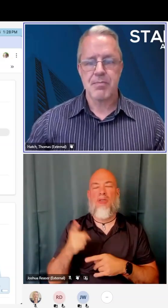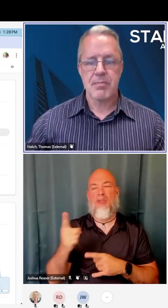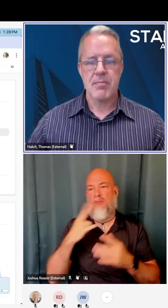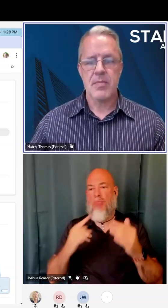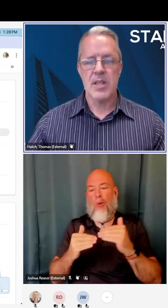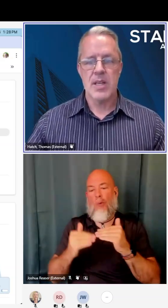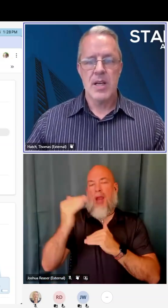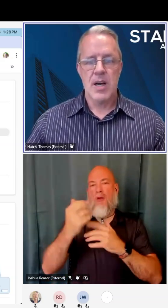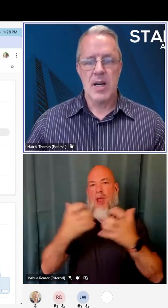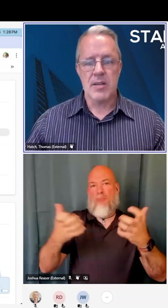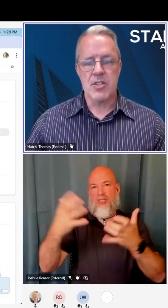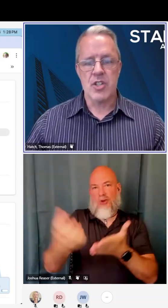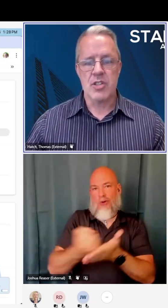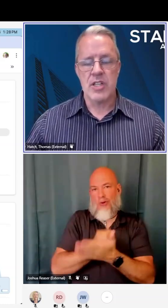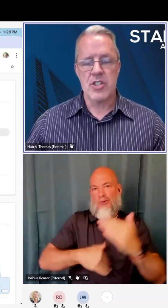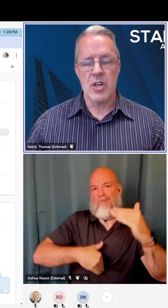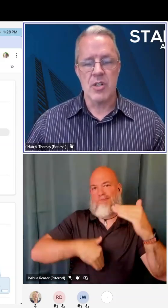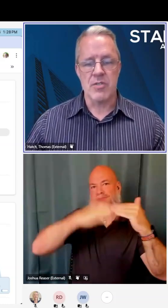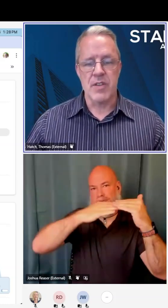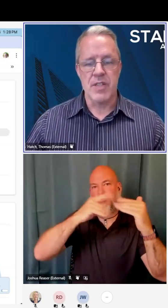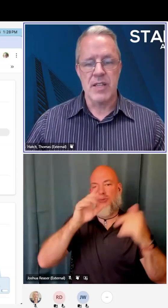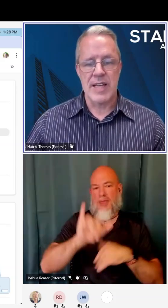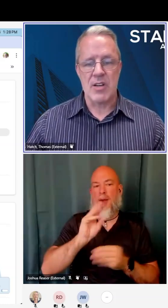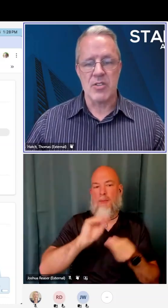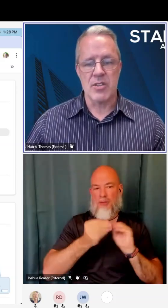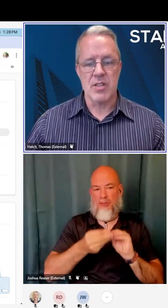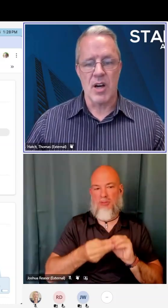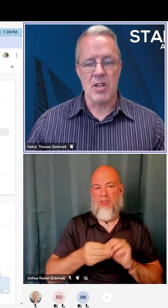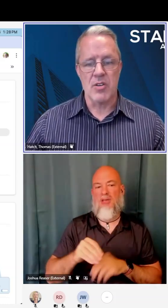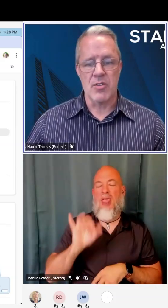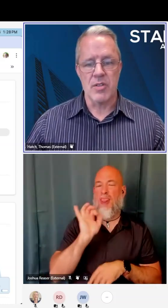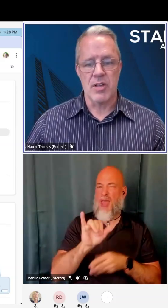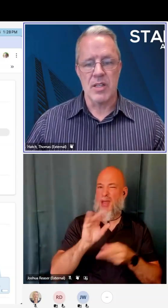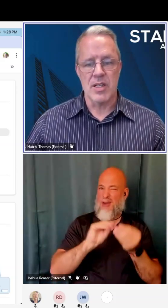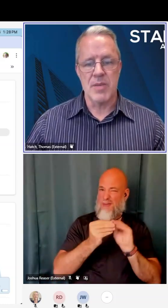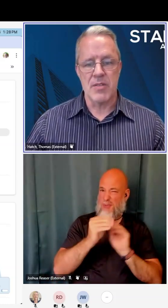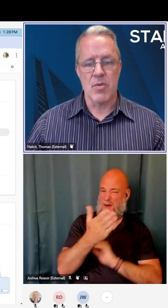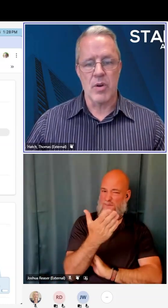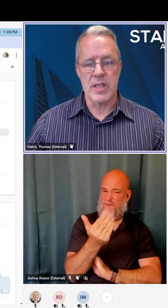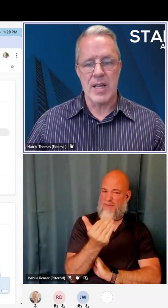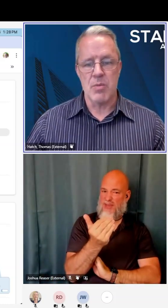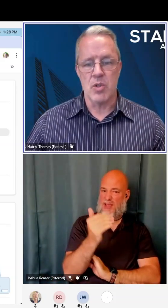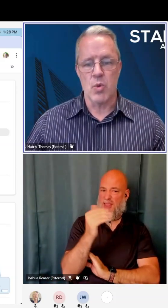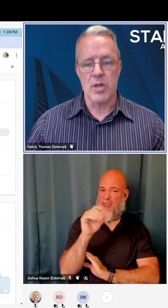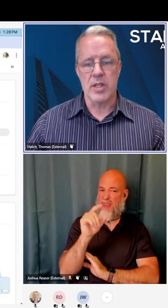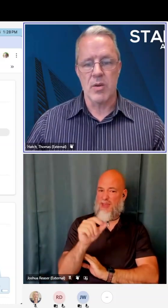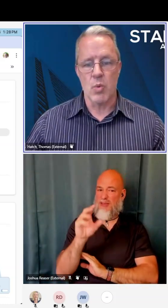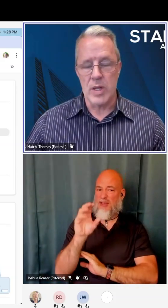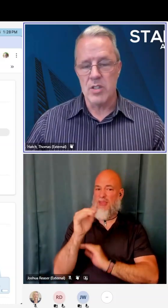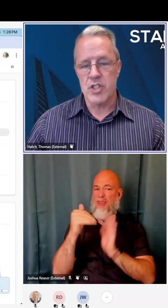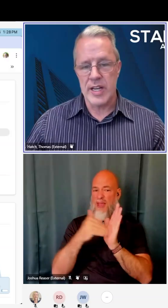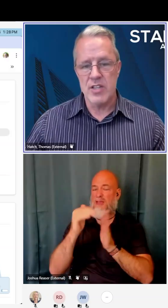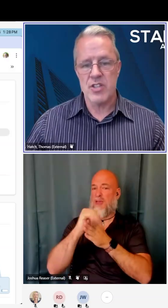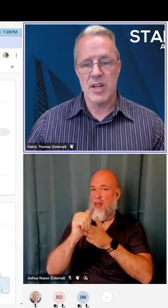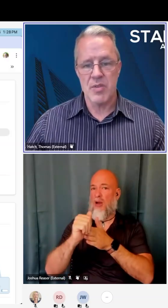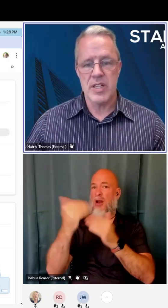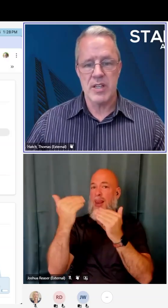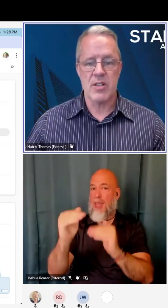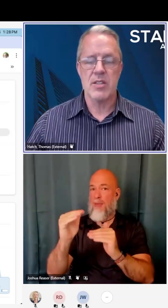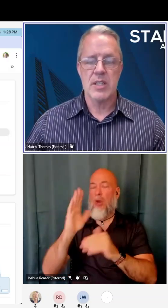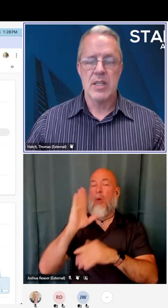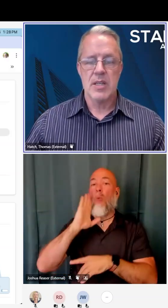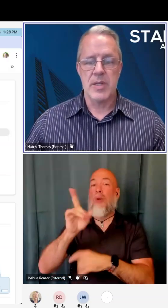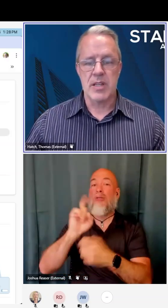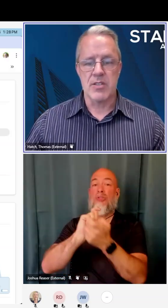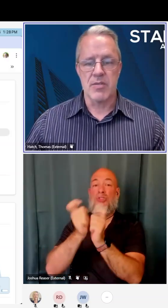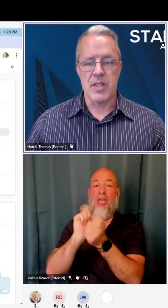amount. Just to let you know, this $15,000 limit for the able to work will change every